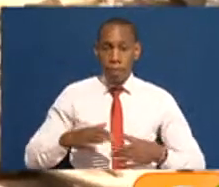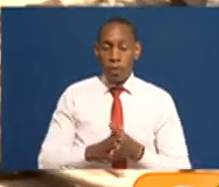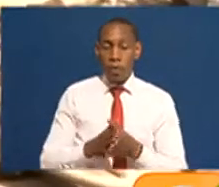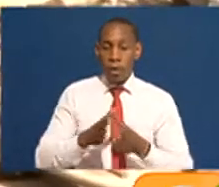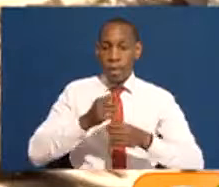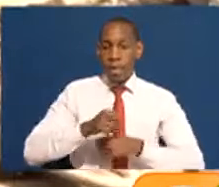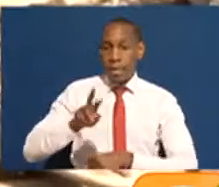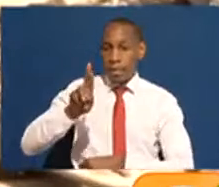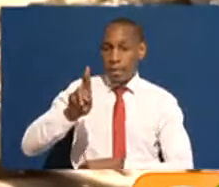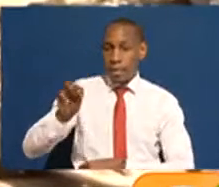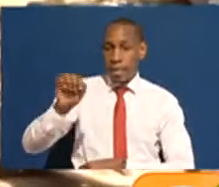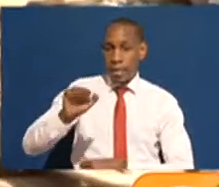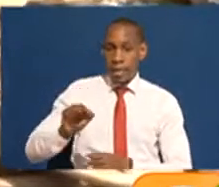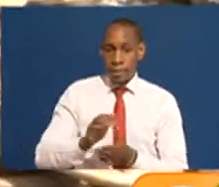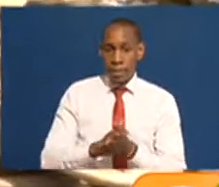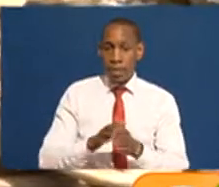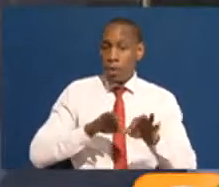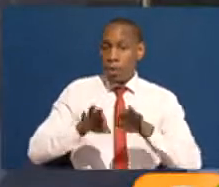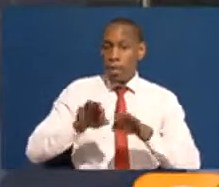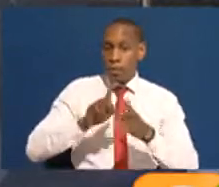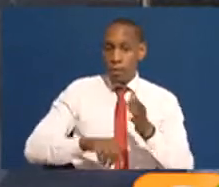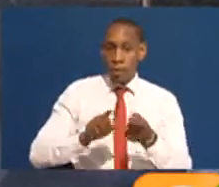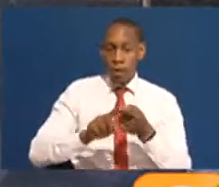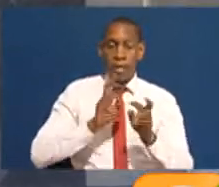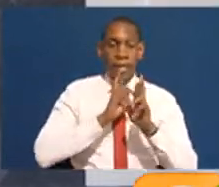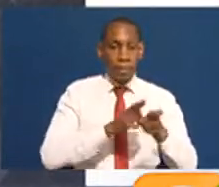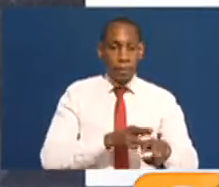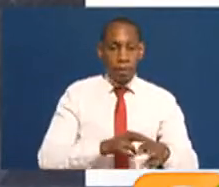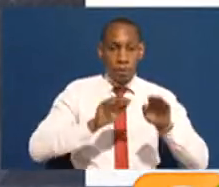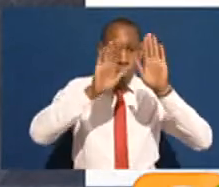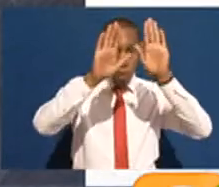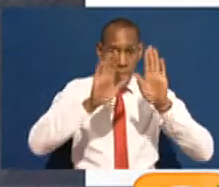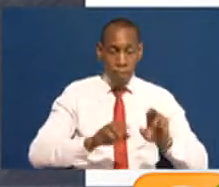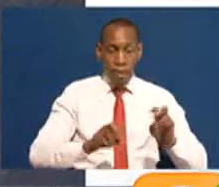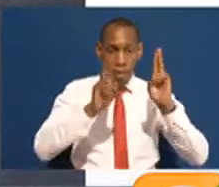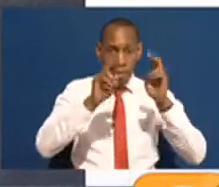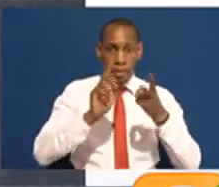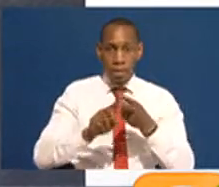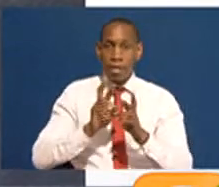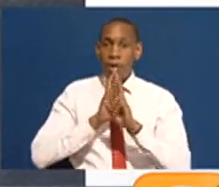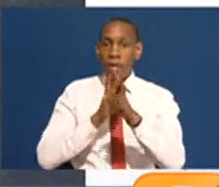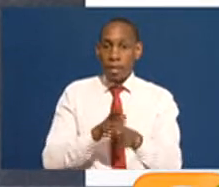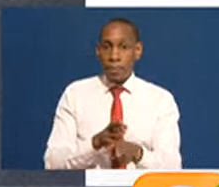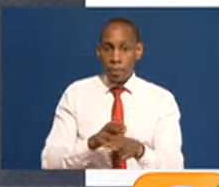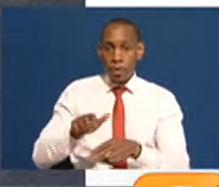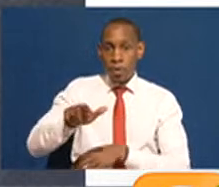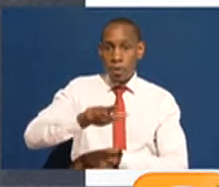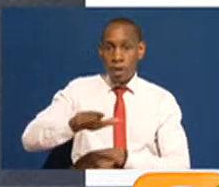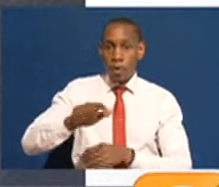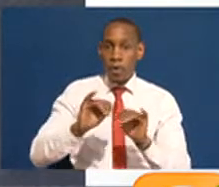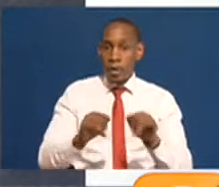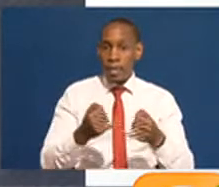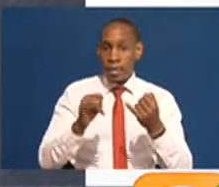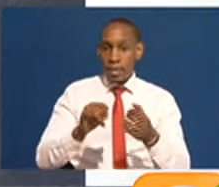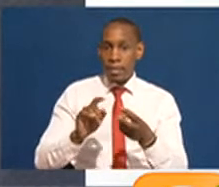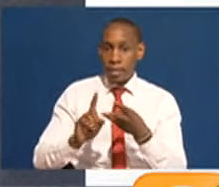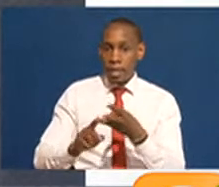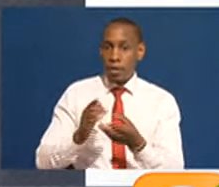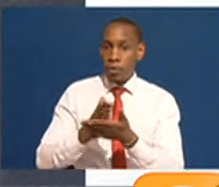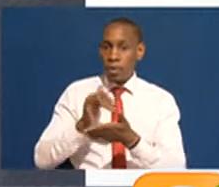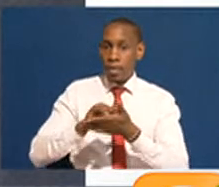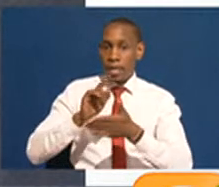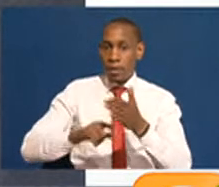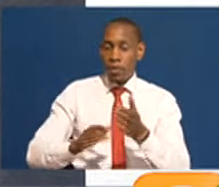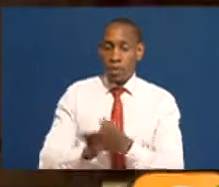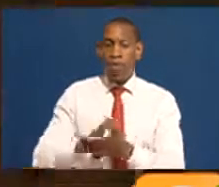services, they include, among others, reporting on important issues, reporting on local news, and the fact that it